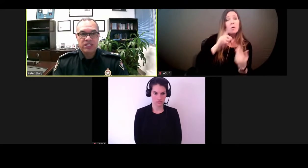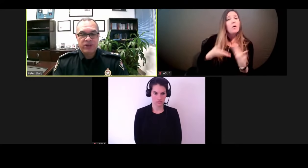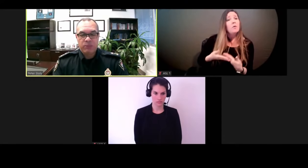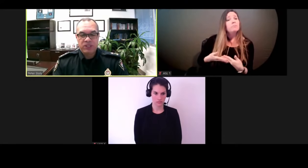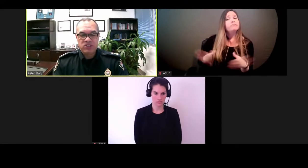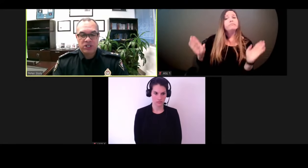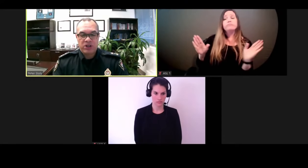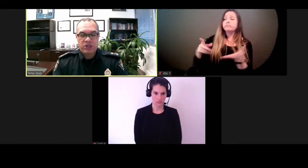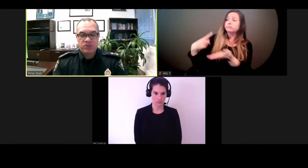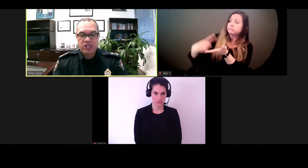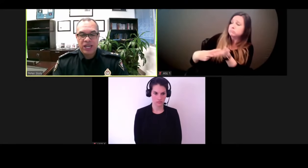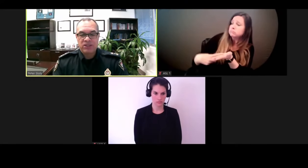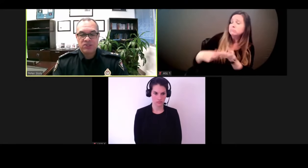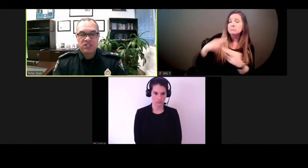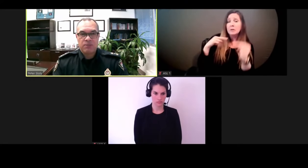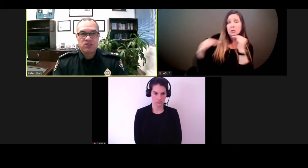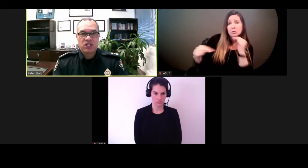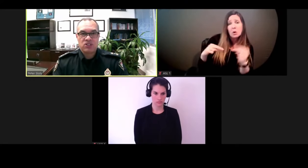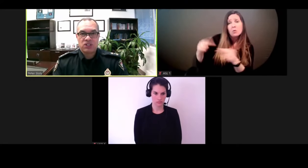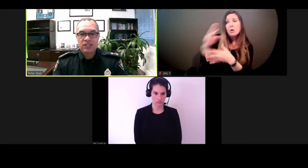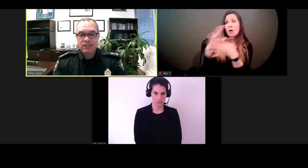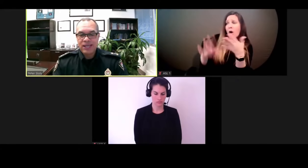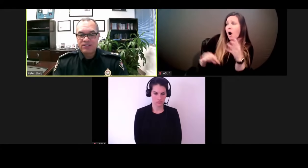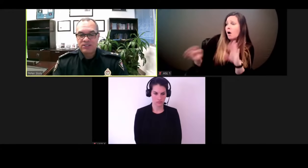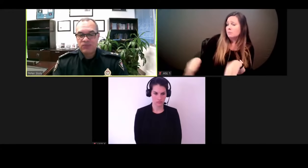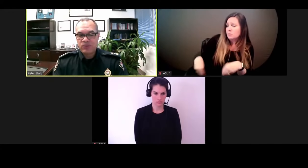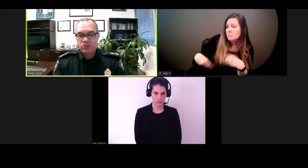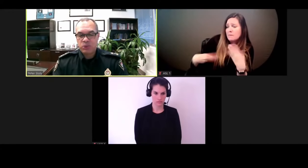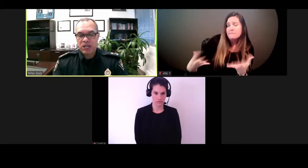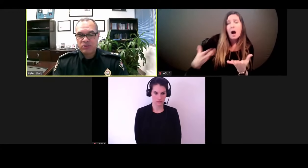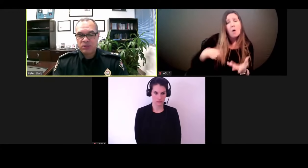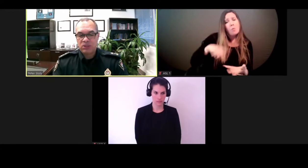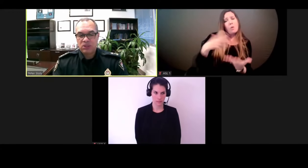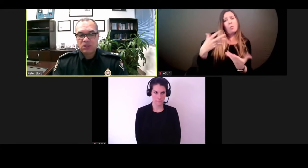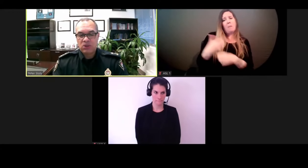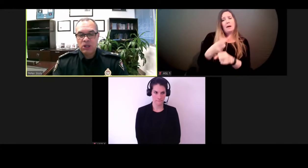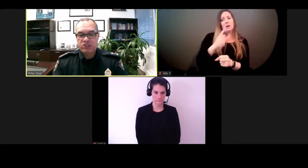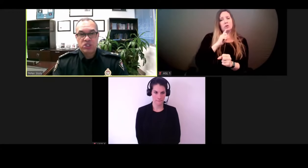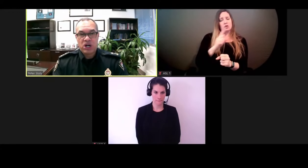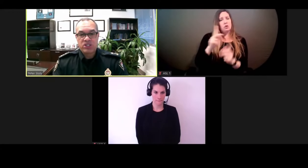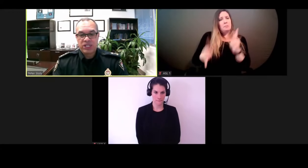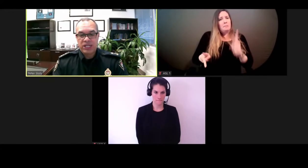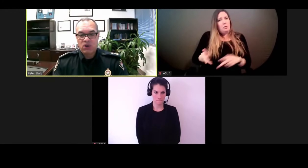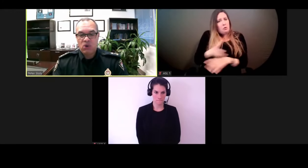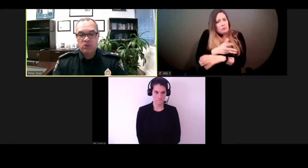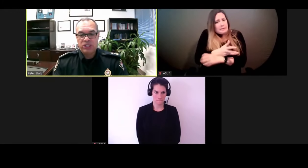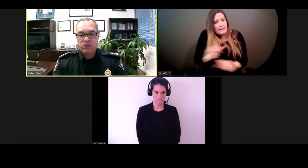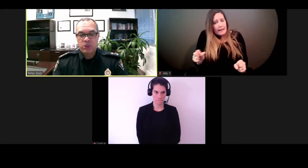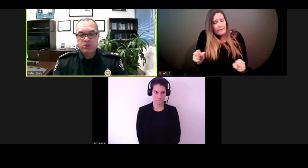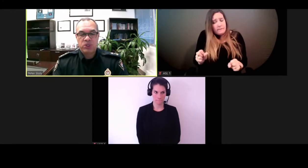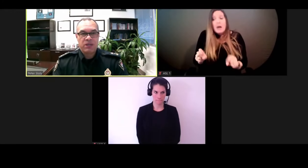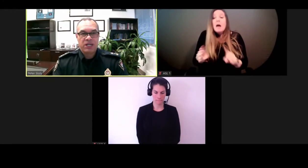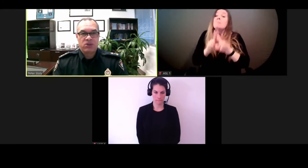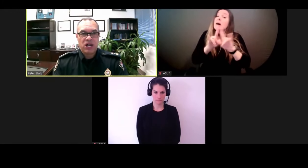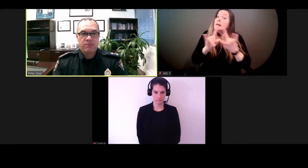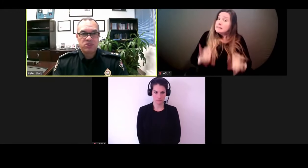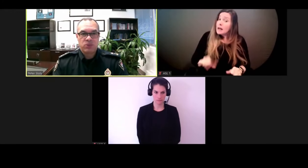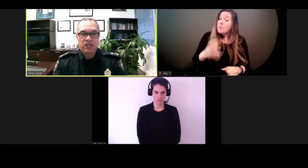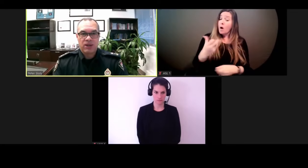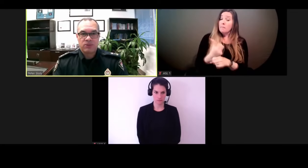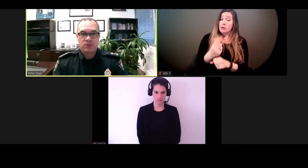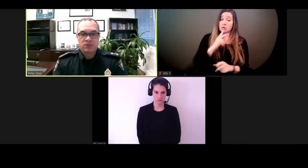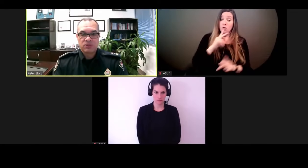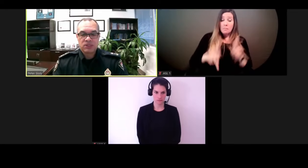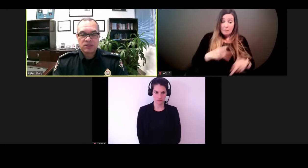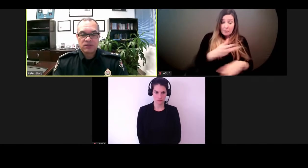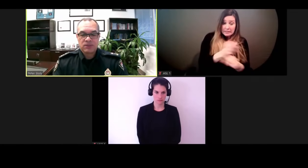and developing scenarios to end this demonstration as safely as possible, while charging and holding those who committed crimes to